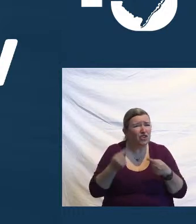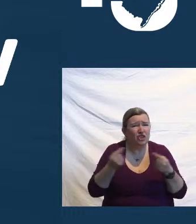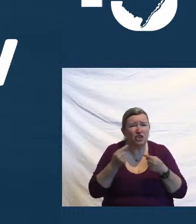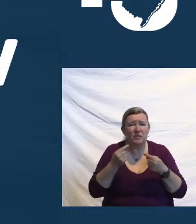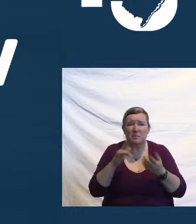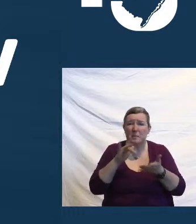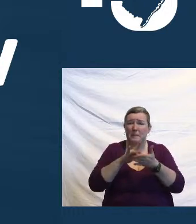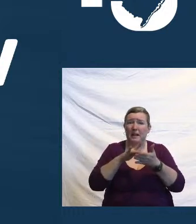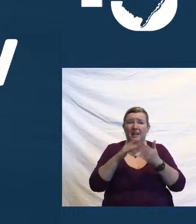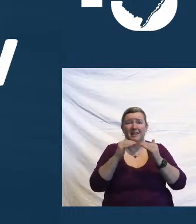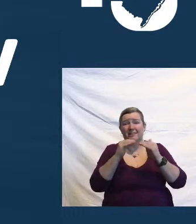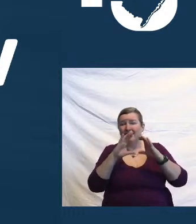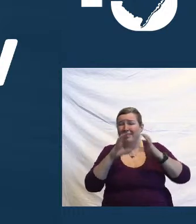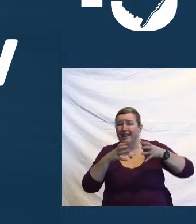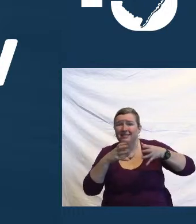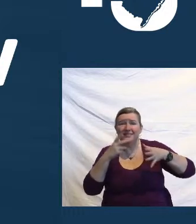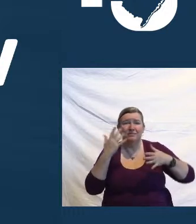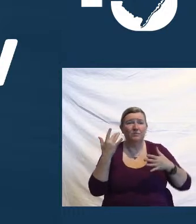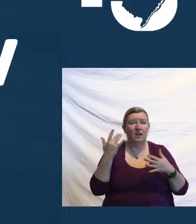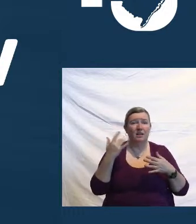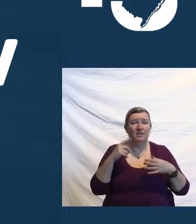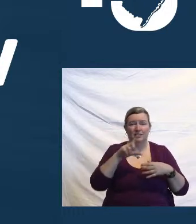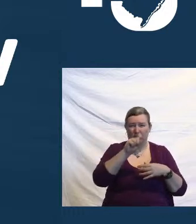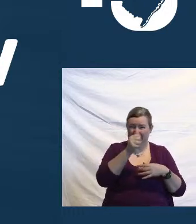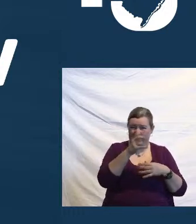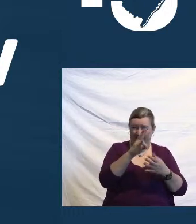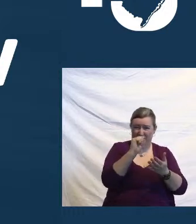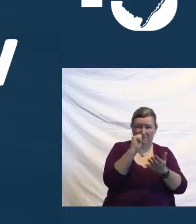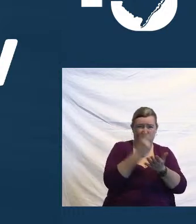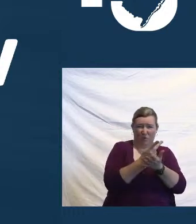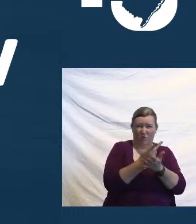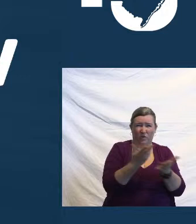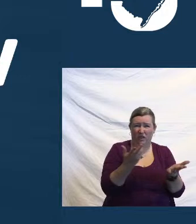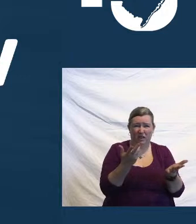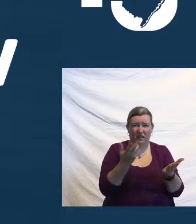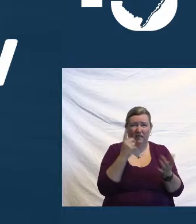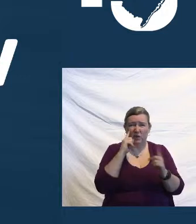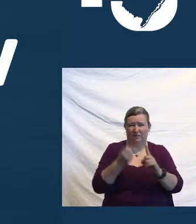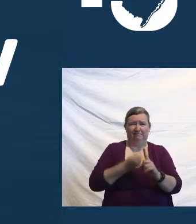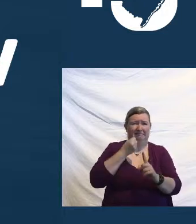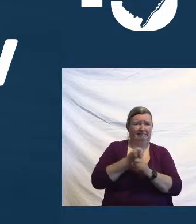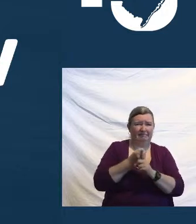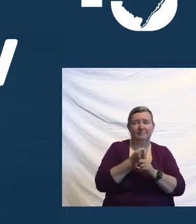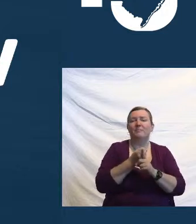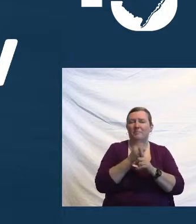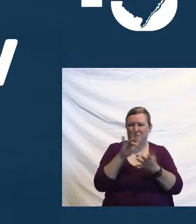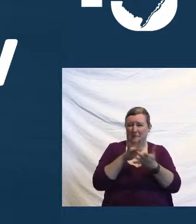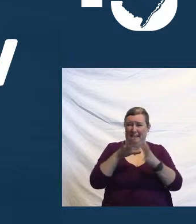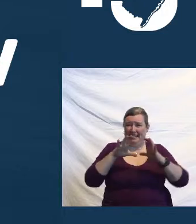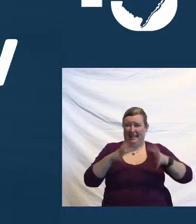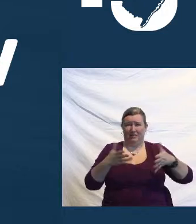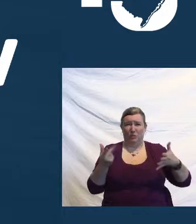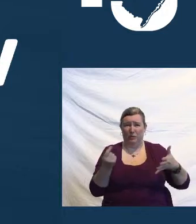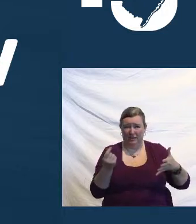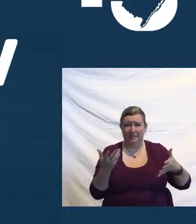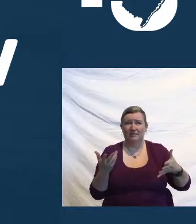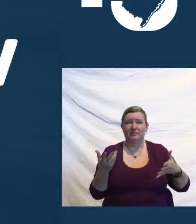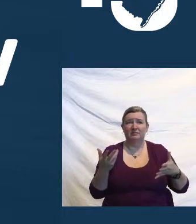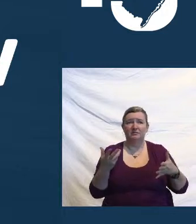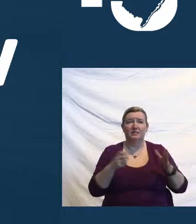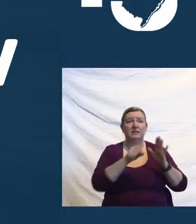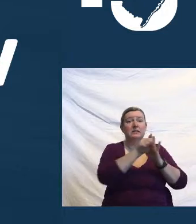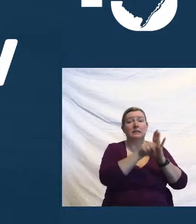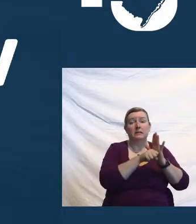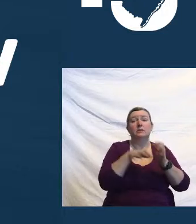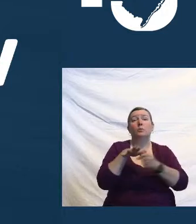in 2017. Our delegation, again, has been central in getting the SALT deduction restored, and I thank them for this as